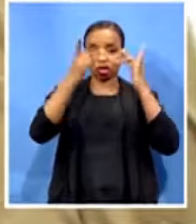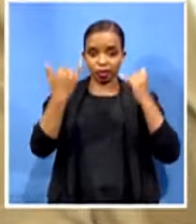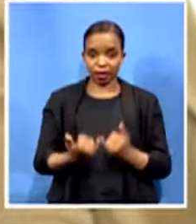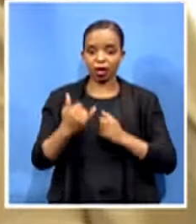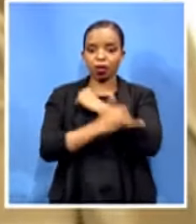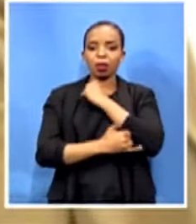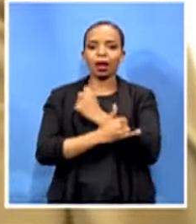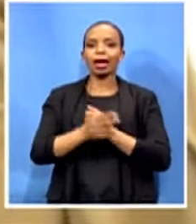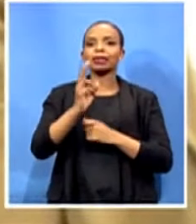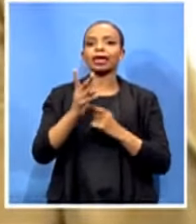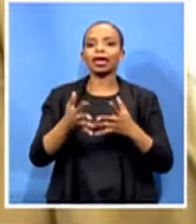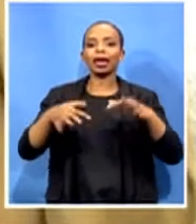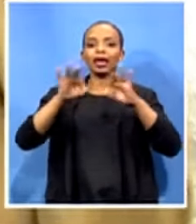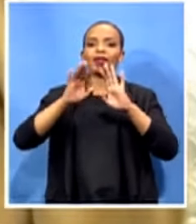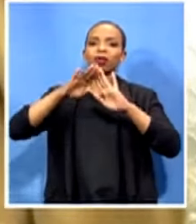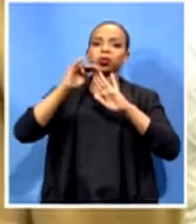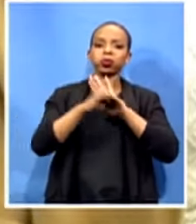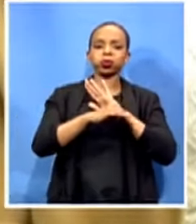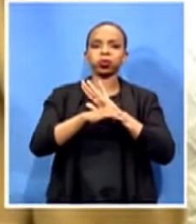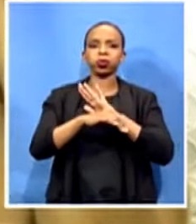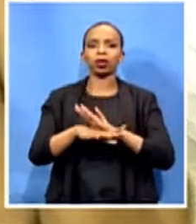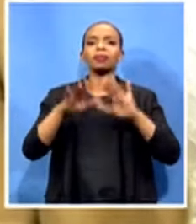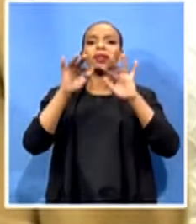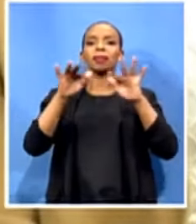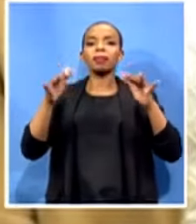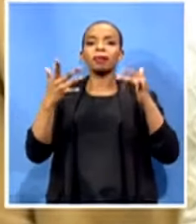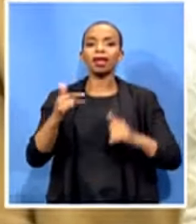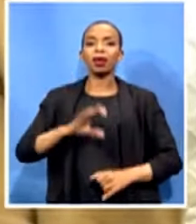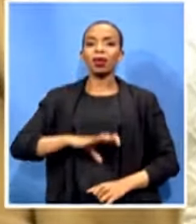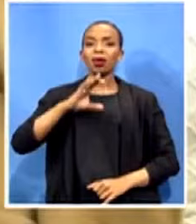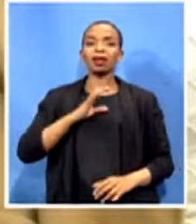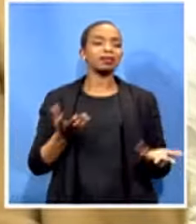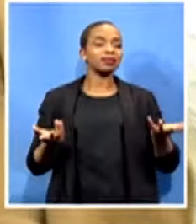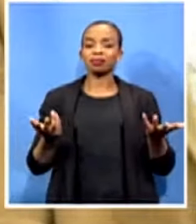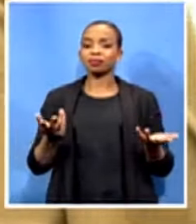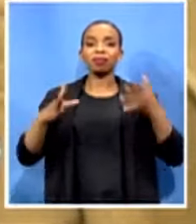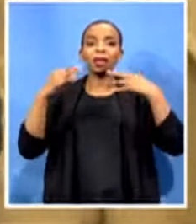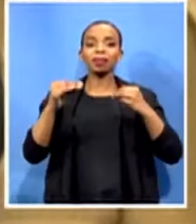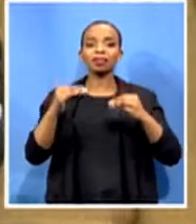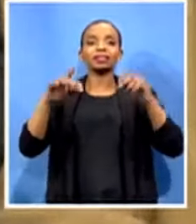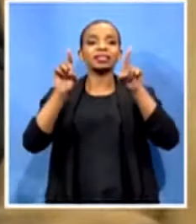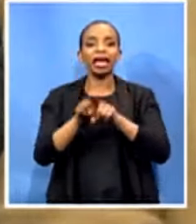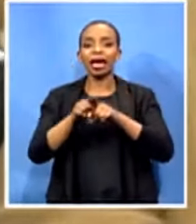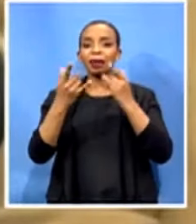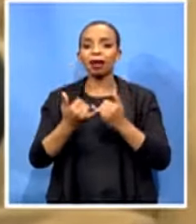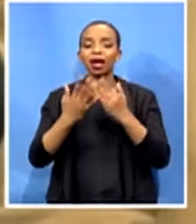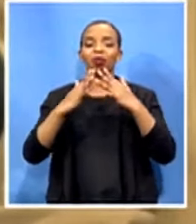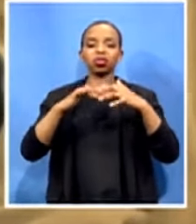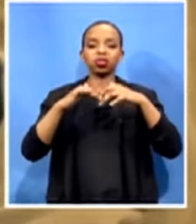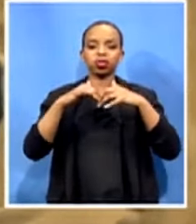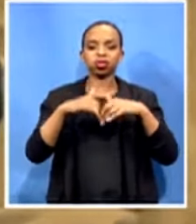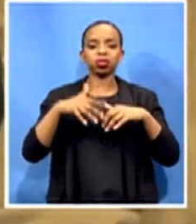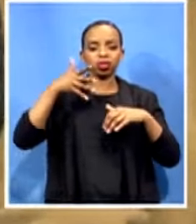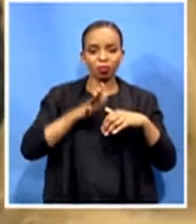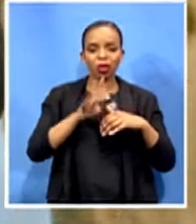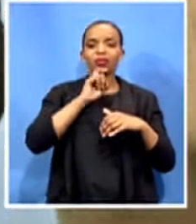fast losing confidence, and businesses have started pricing goods in US dollars again. Pressurized authorities were forced to